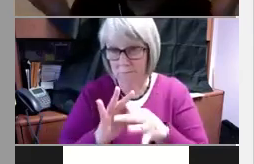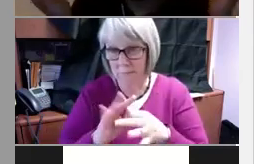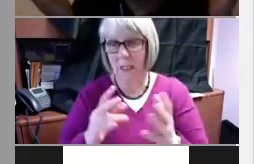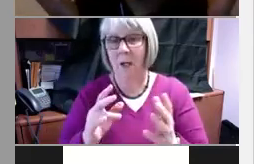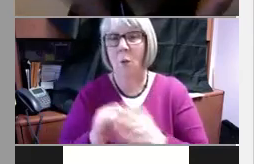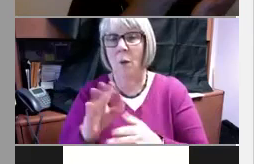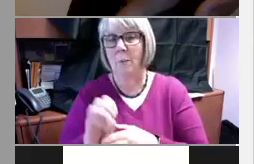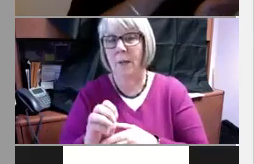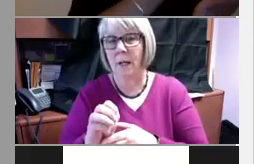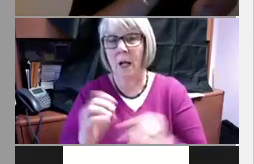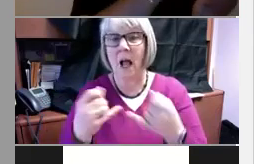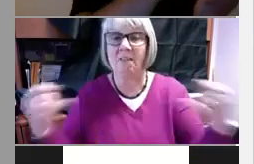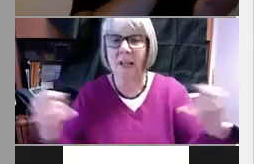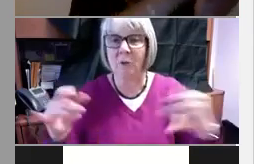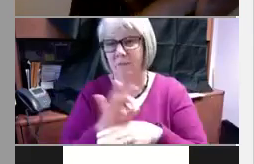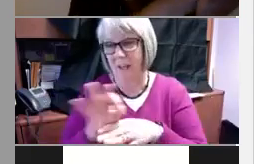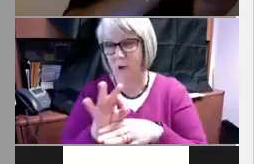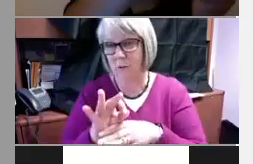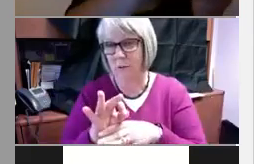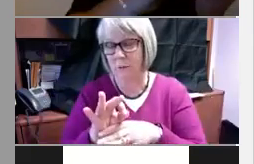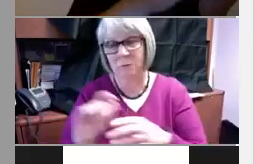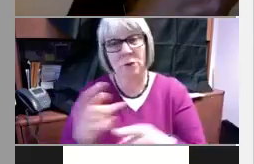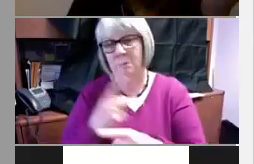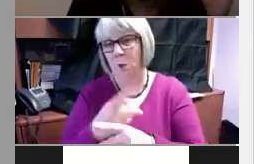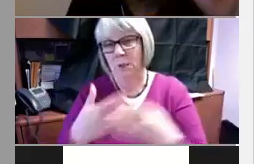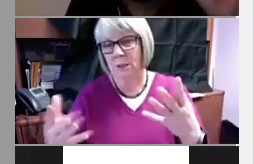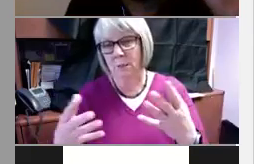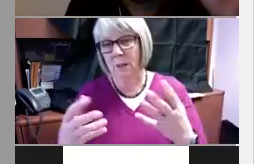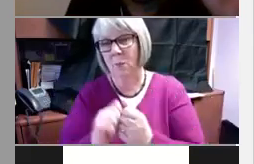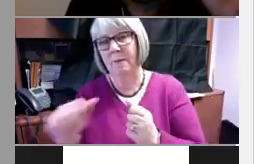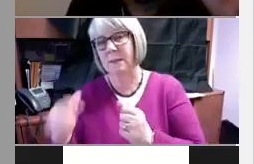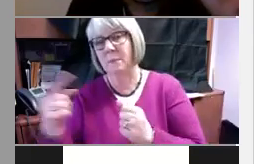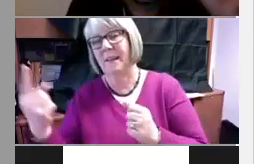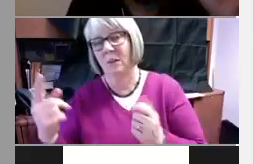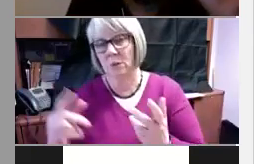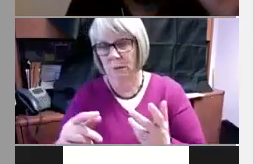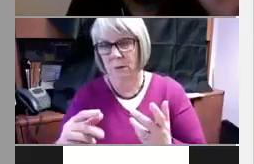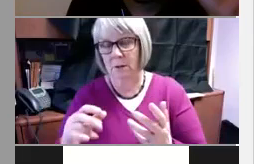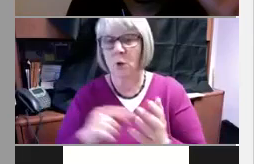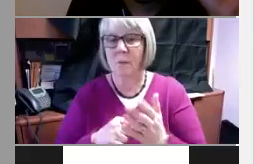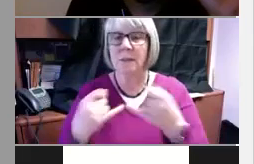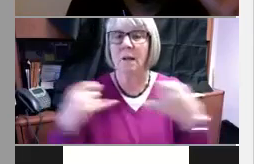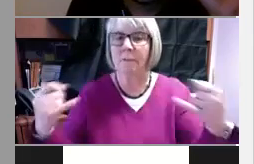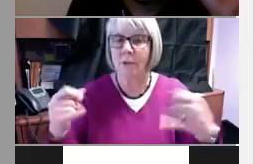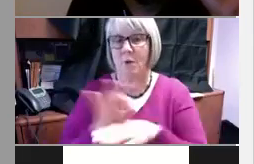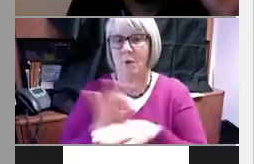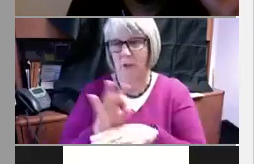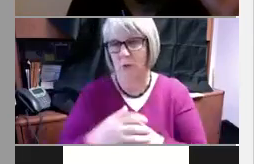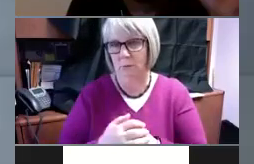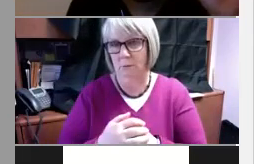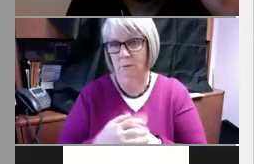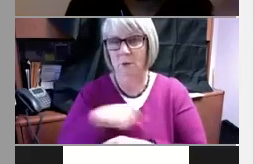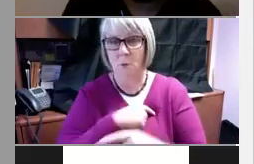be a linear function, right? We are just multiplying something with some other thing. So this is a linear function. So we